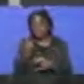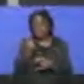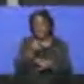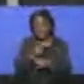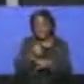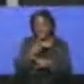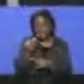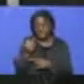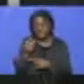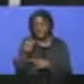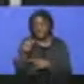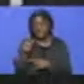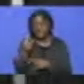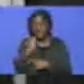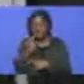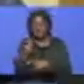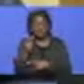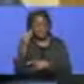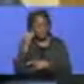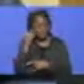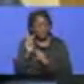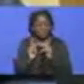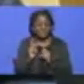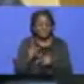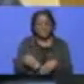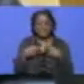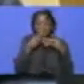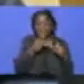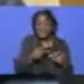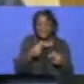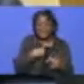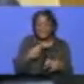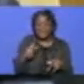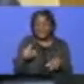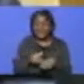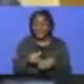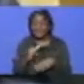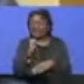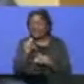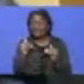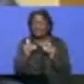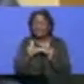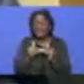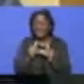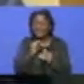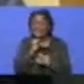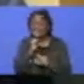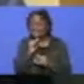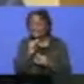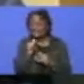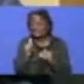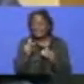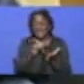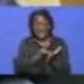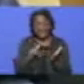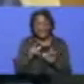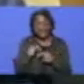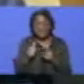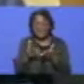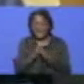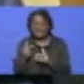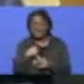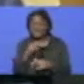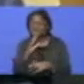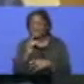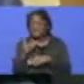people really put me at an unfair a disadvantage when they asked me to speak after you, because I've never seen